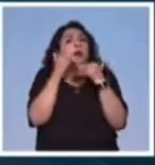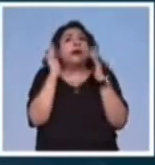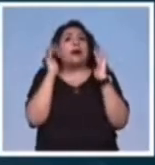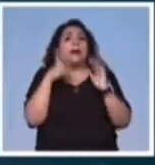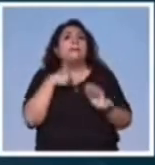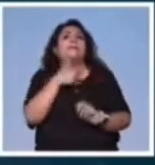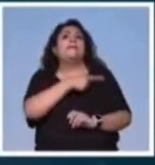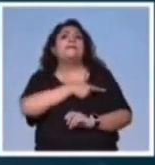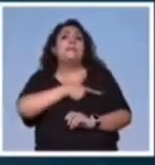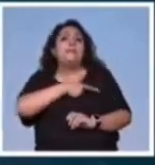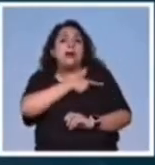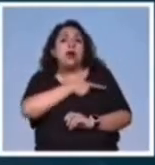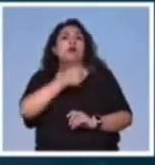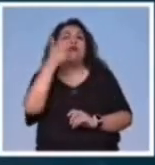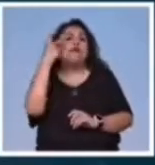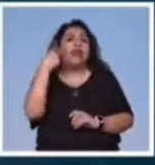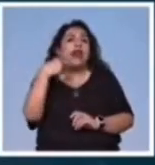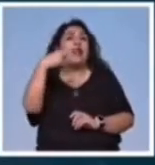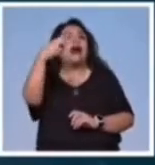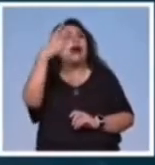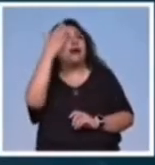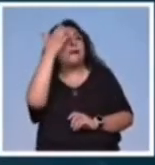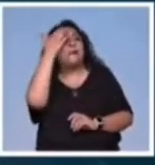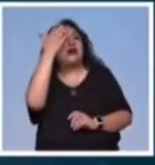travel around and meet people.